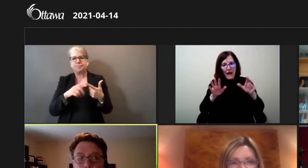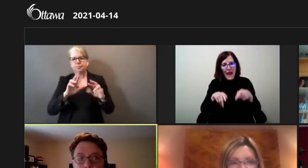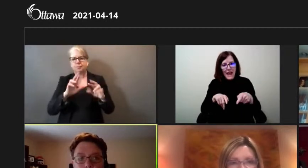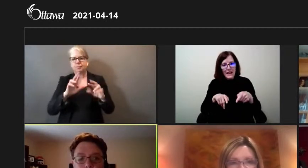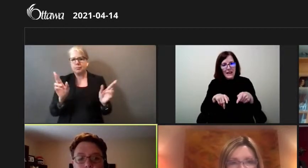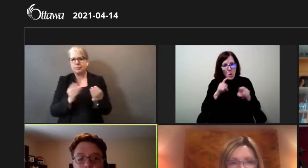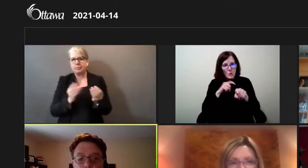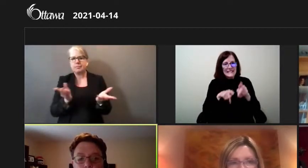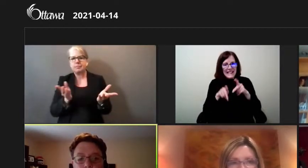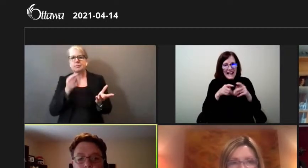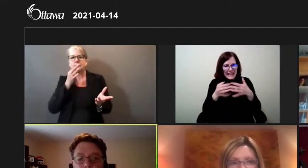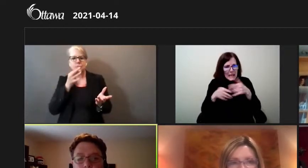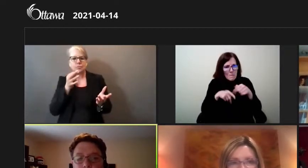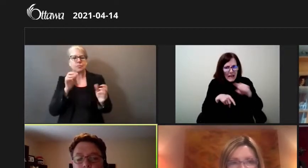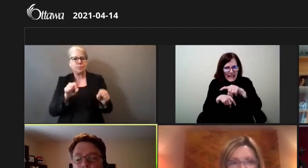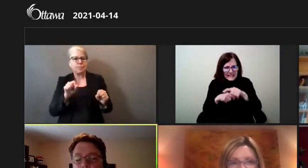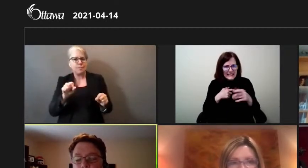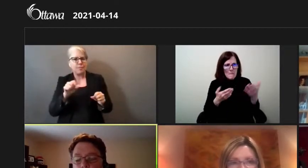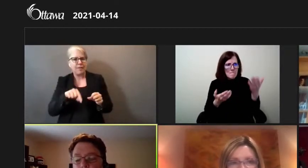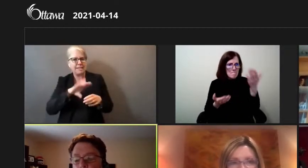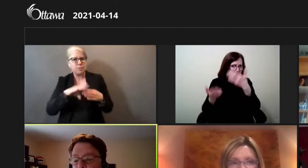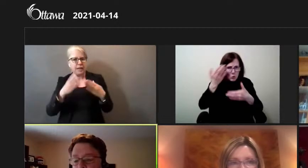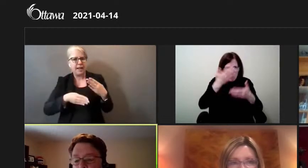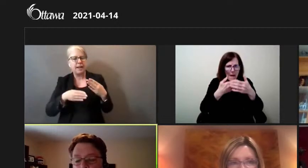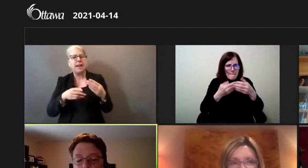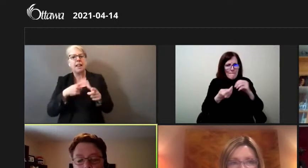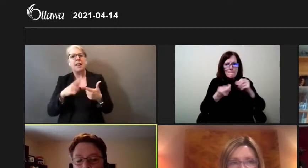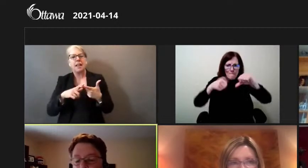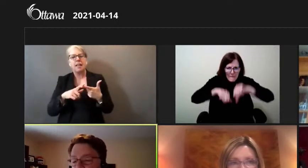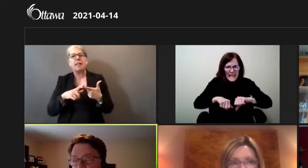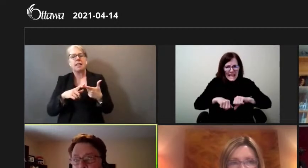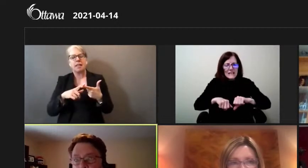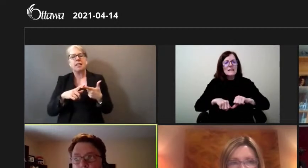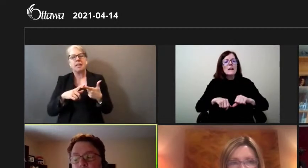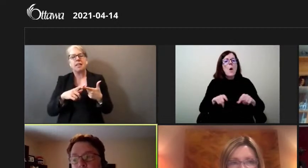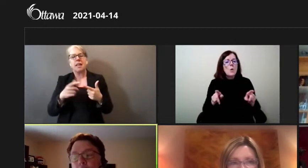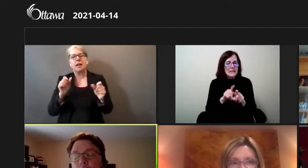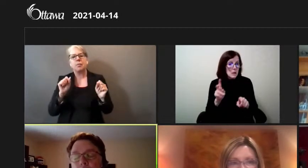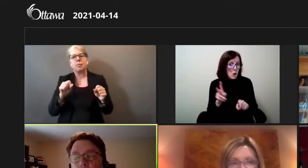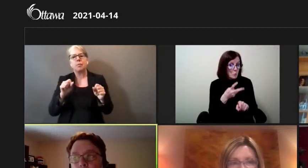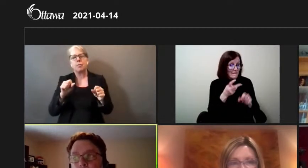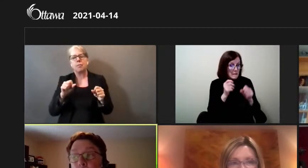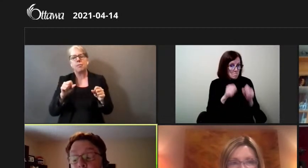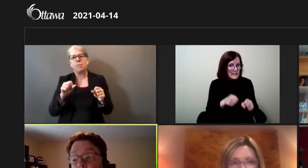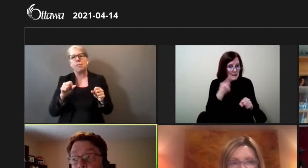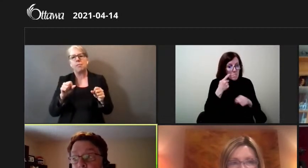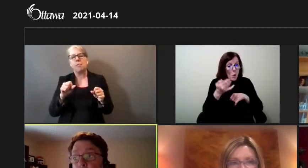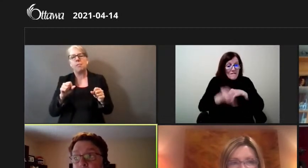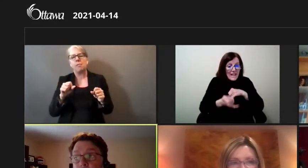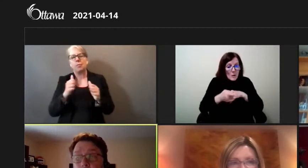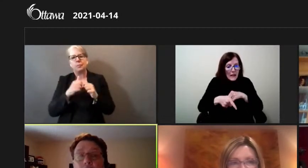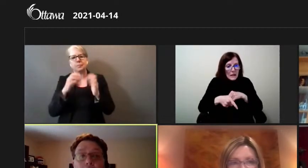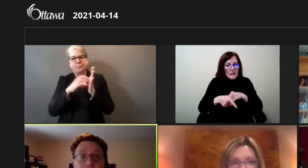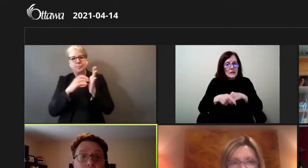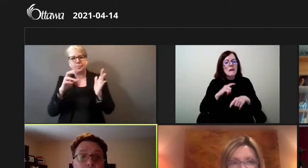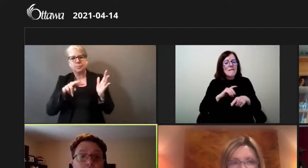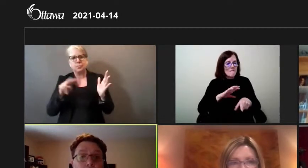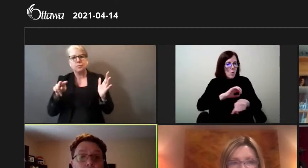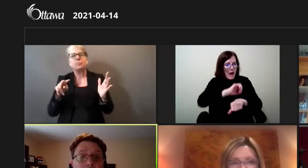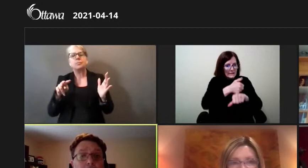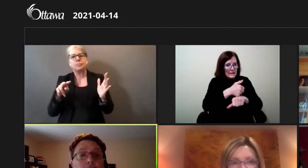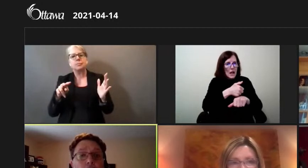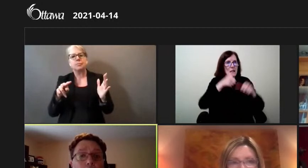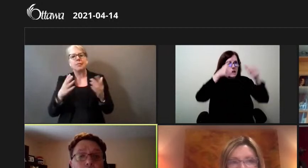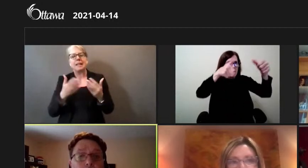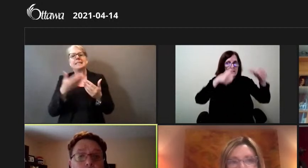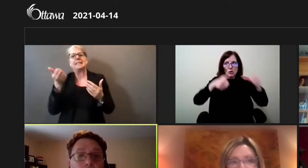we can for this weekend. And then I think we're going to be able to, one of the things with the Section 22 is it's fairly